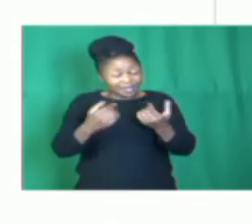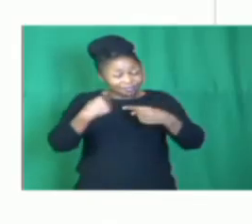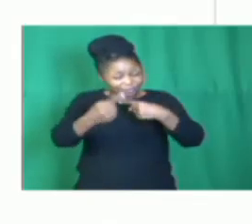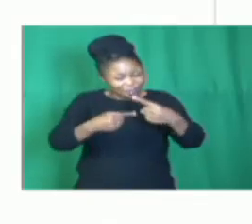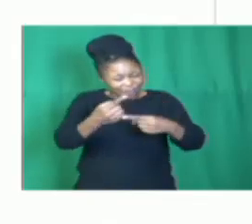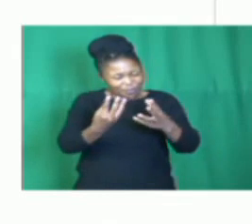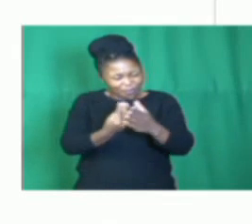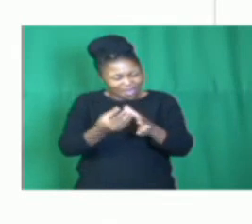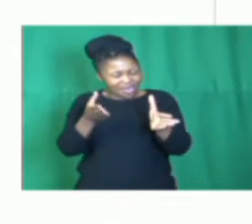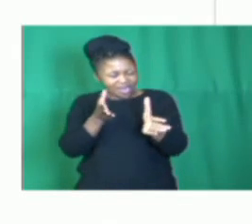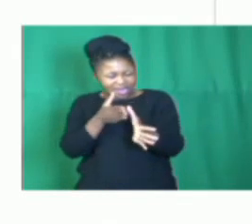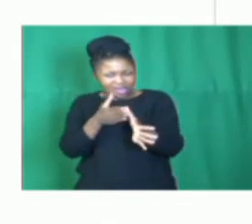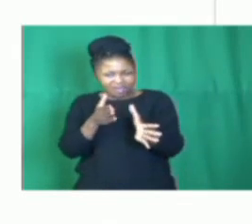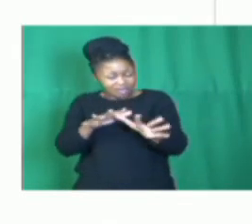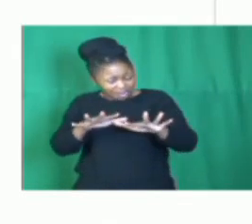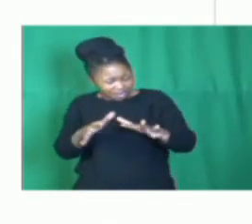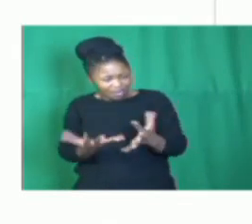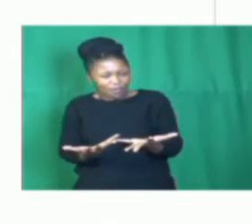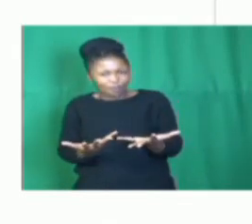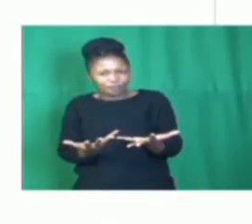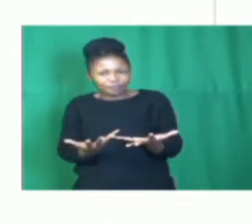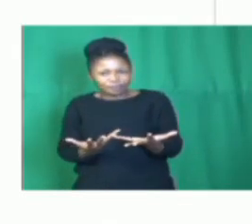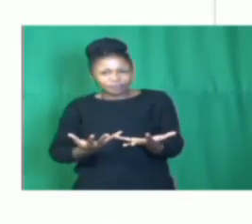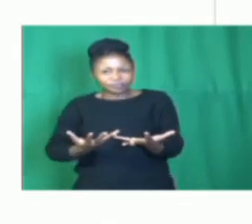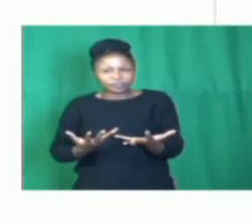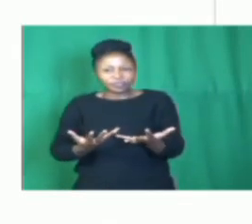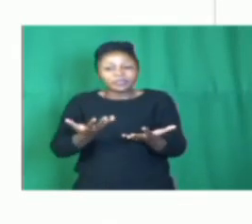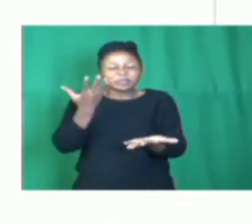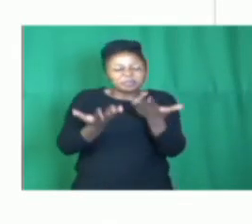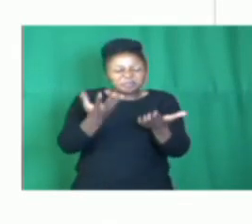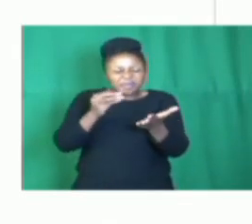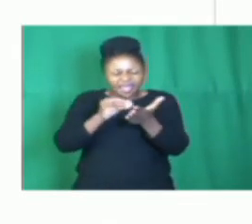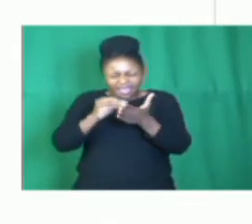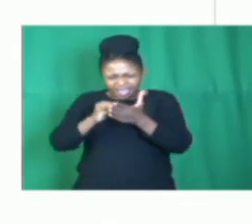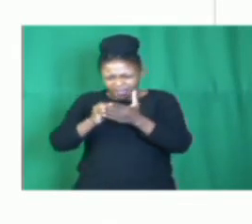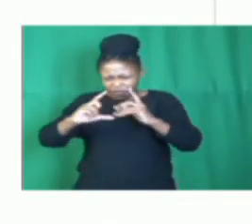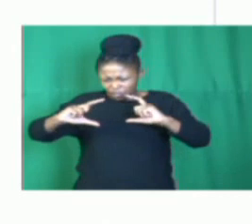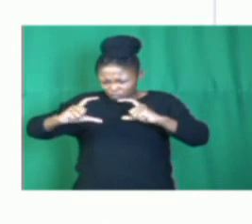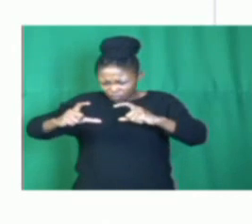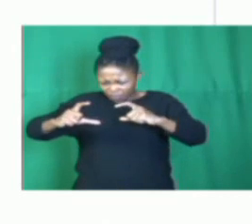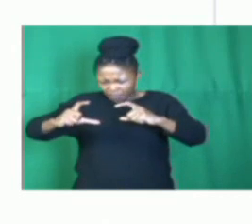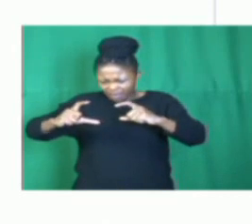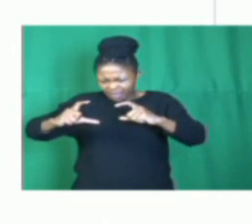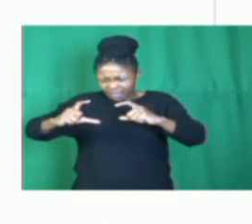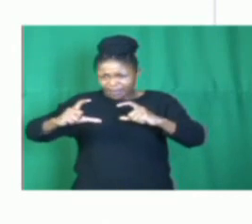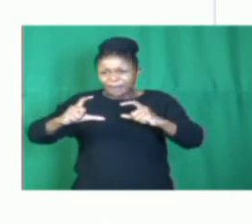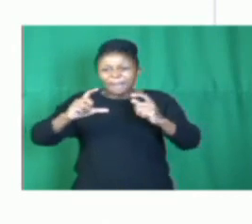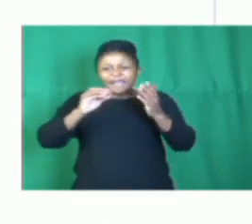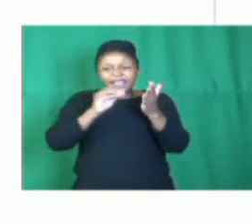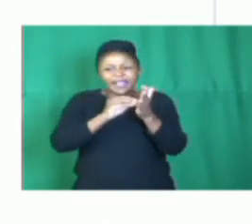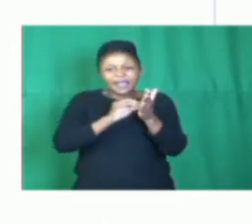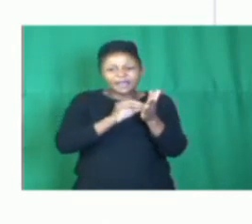a passage with headed paragraphs, usually exercise 1, you may